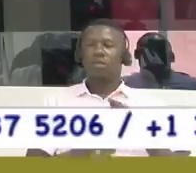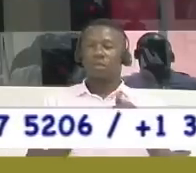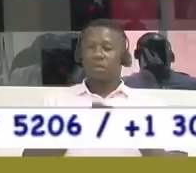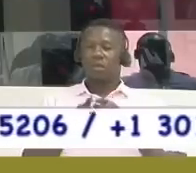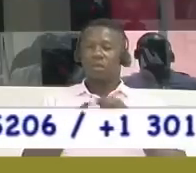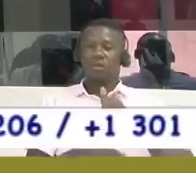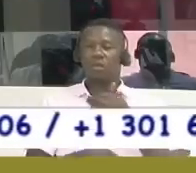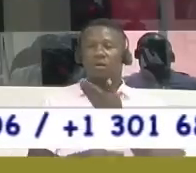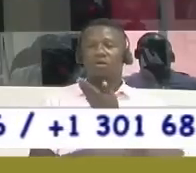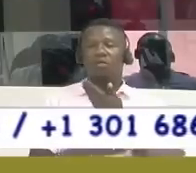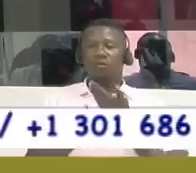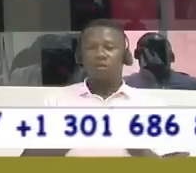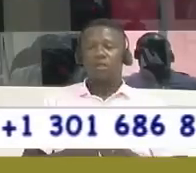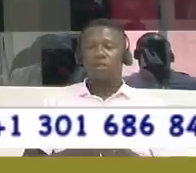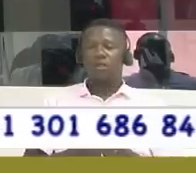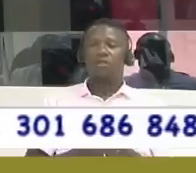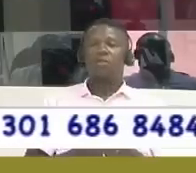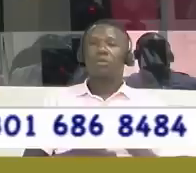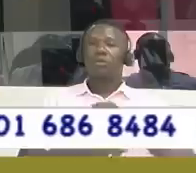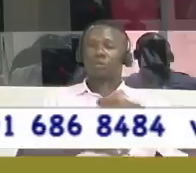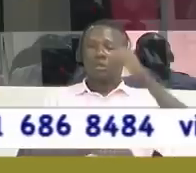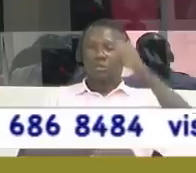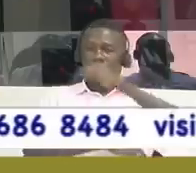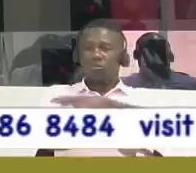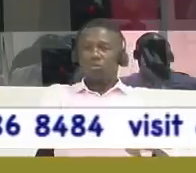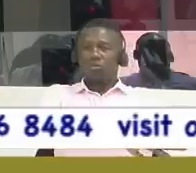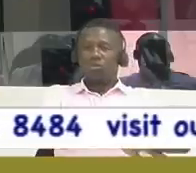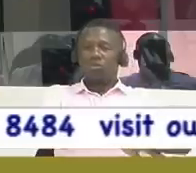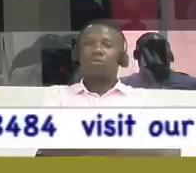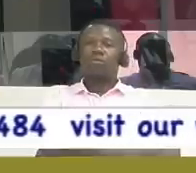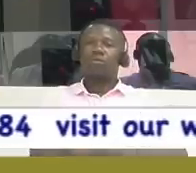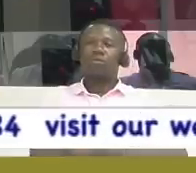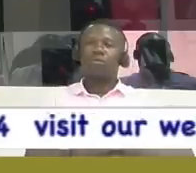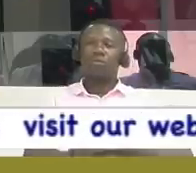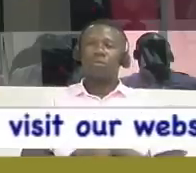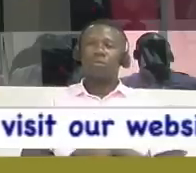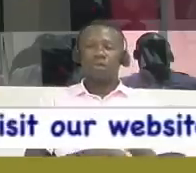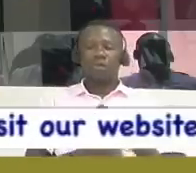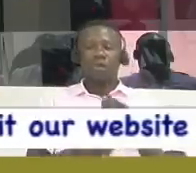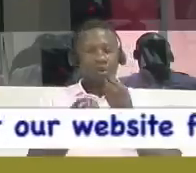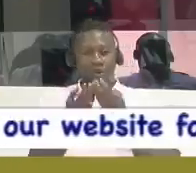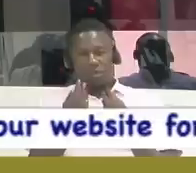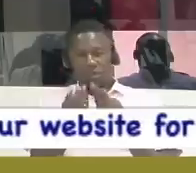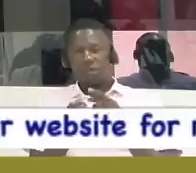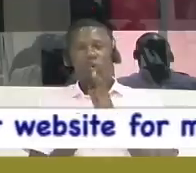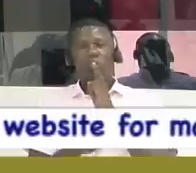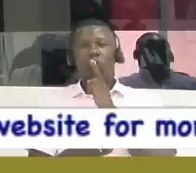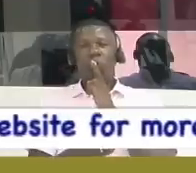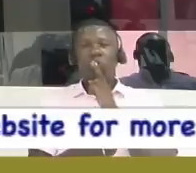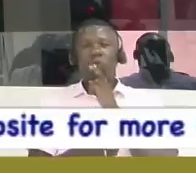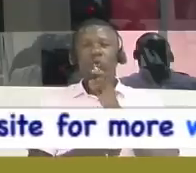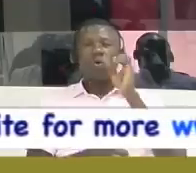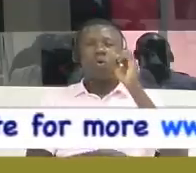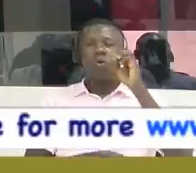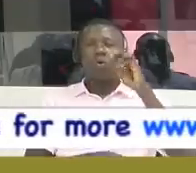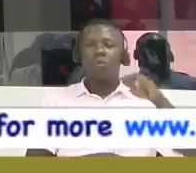Can you please just tell us briefly who Omar Barrow was as a person?